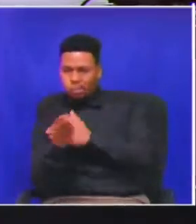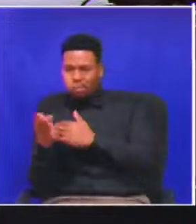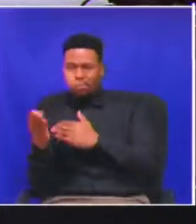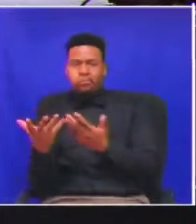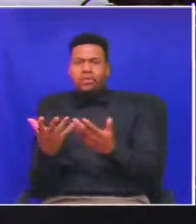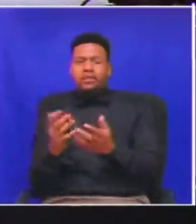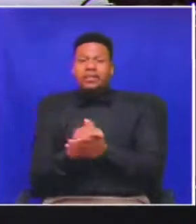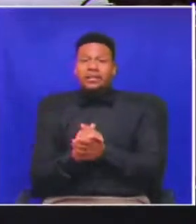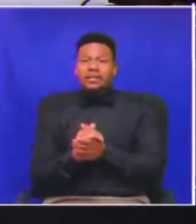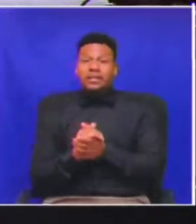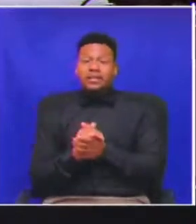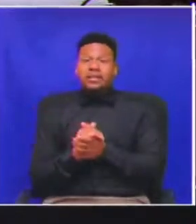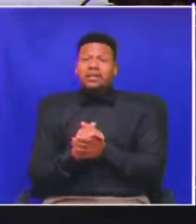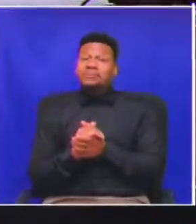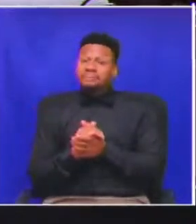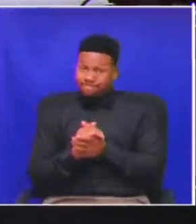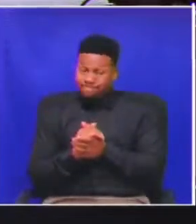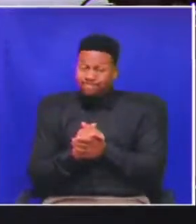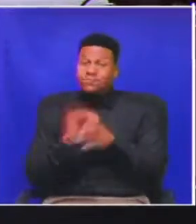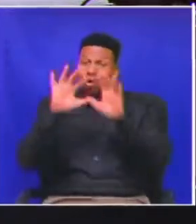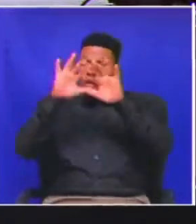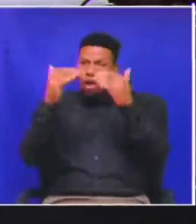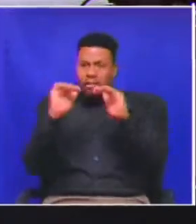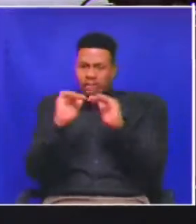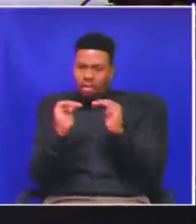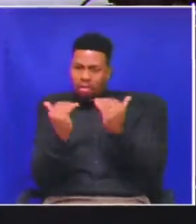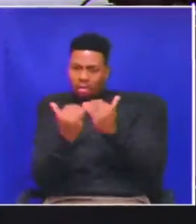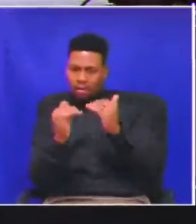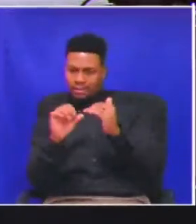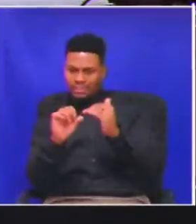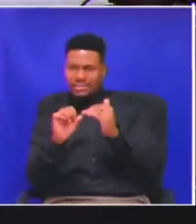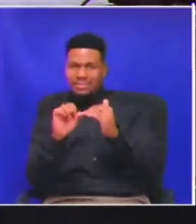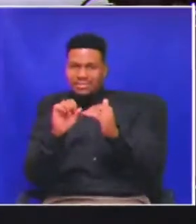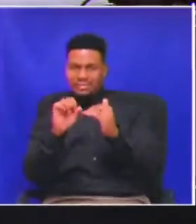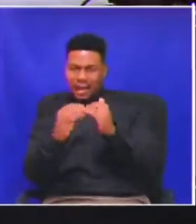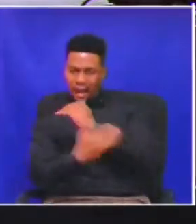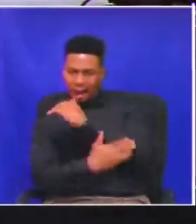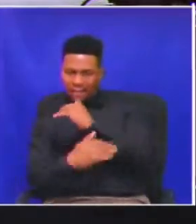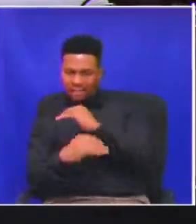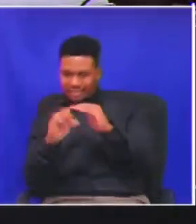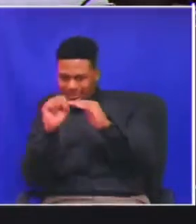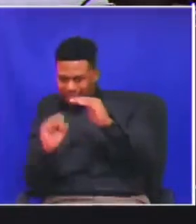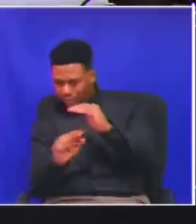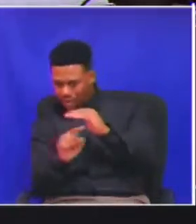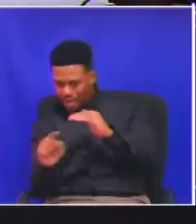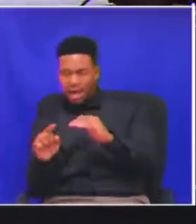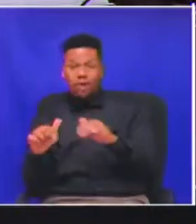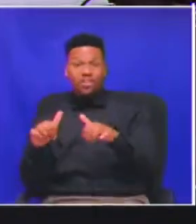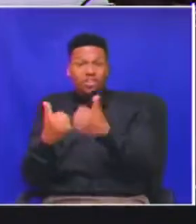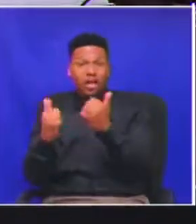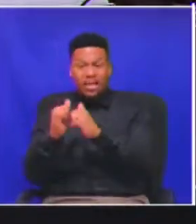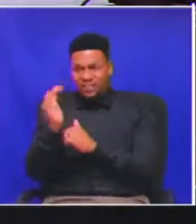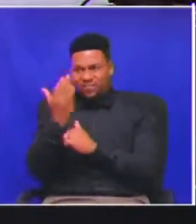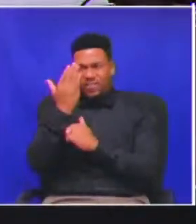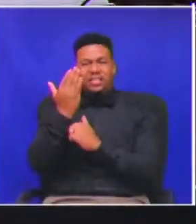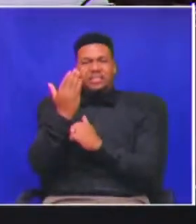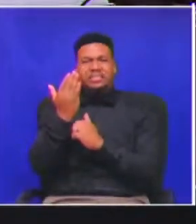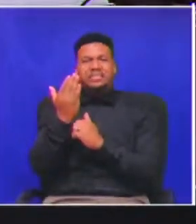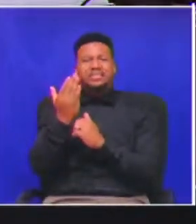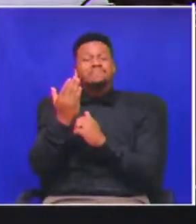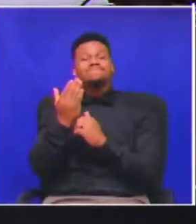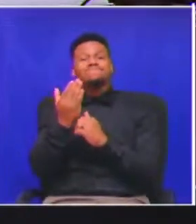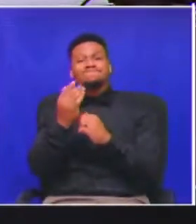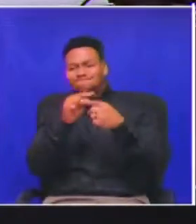countries in the global South, especially in sub-Saharan Africa, are facing. Now, that is